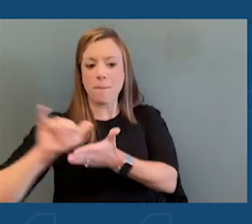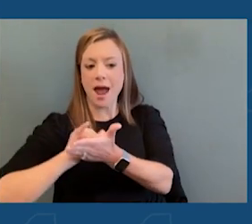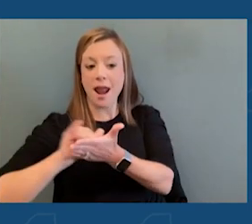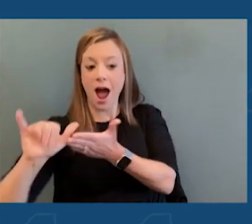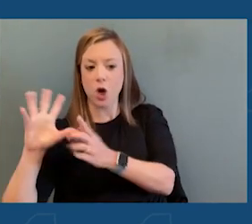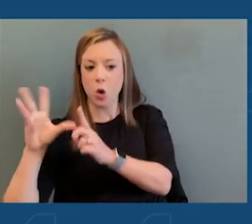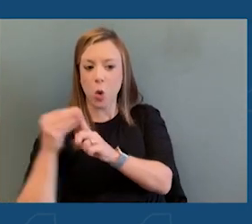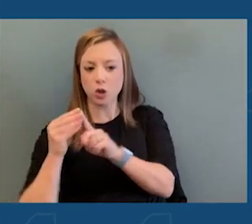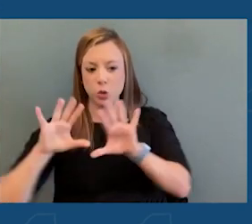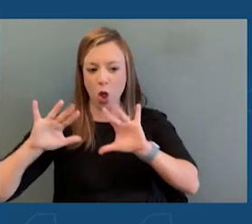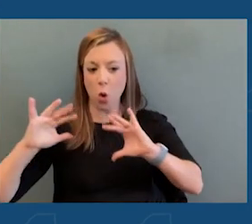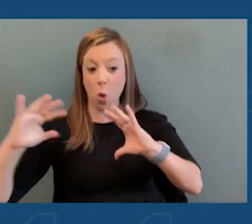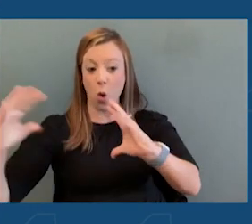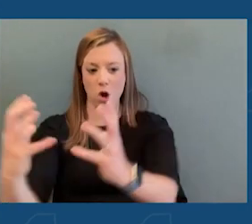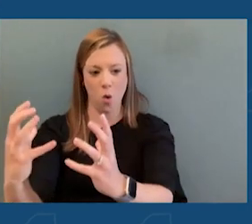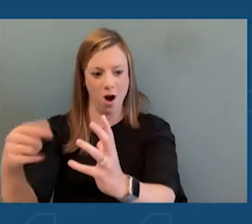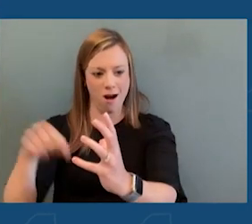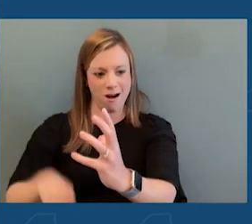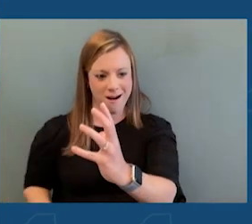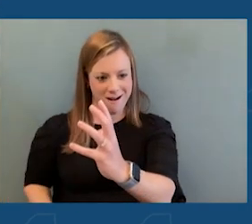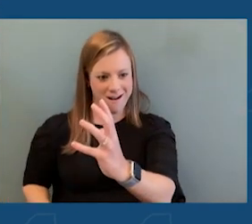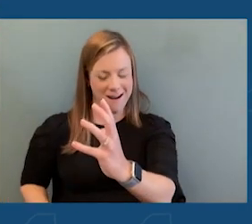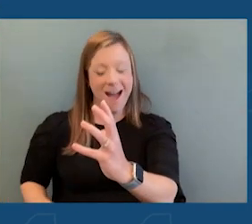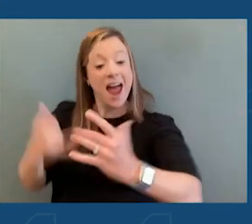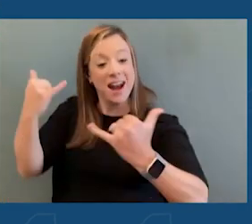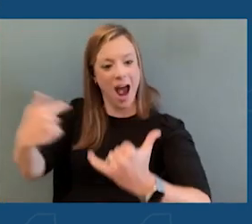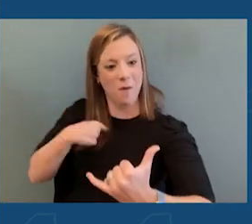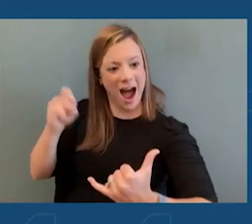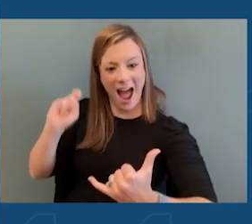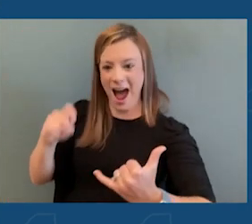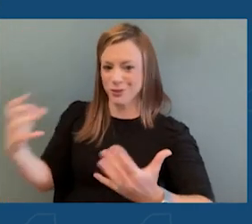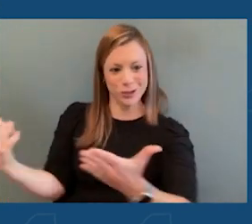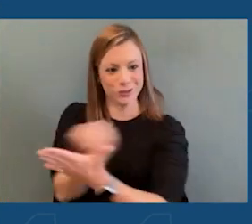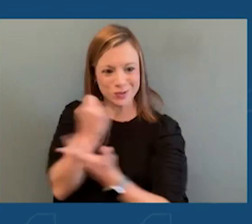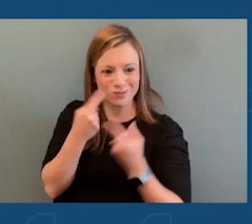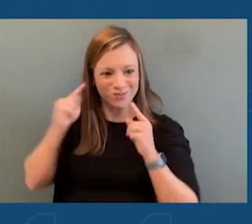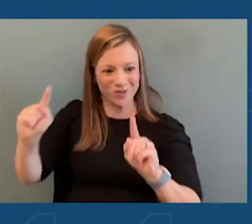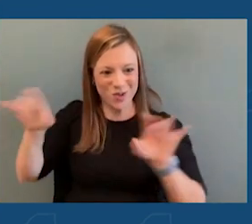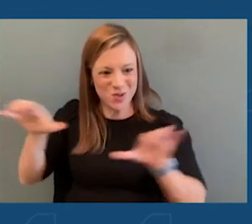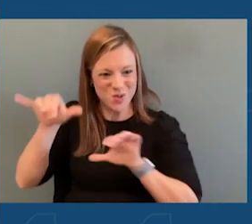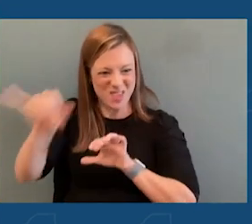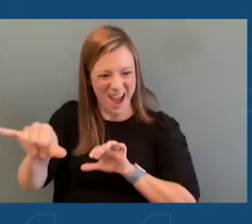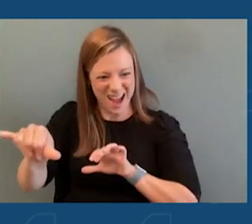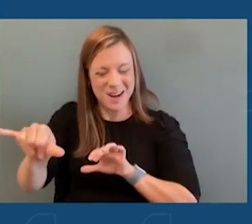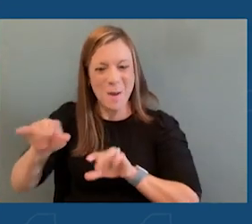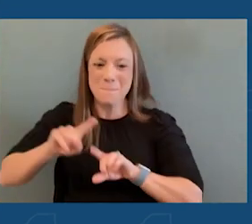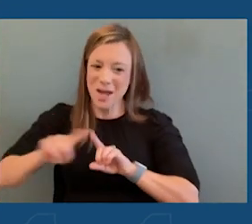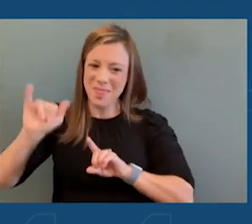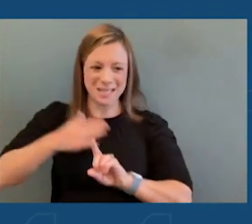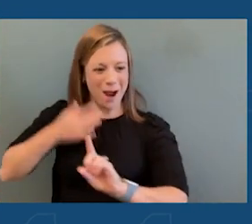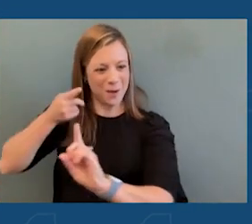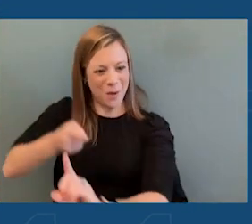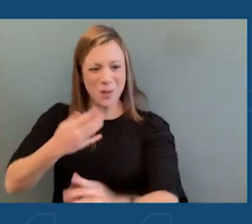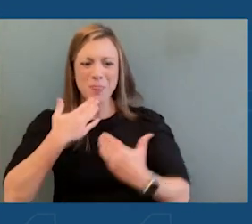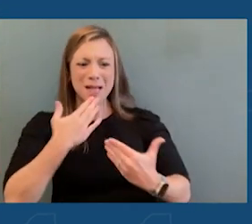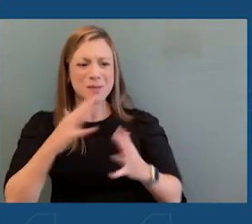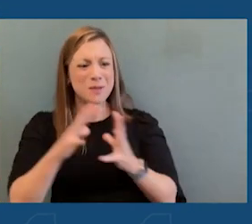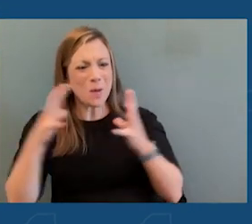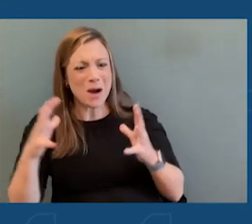Corridor. I put it out there, now I have to make it happen. So thank you all so much and congratulations.